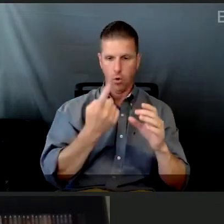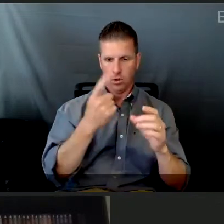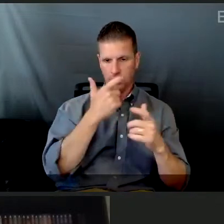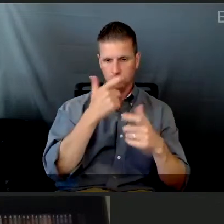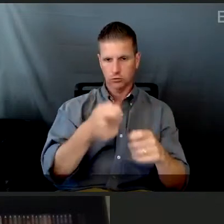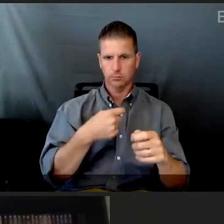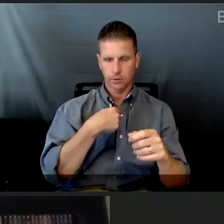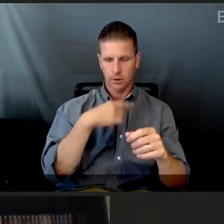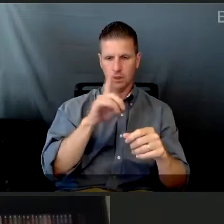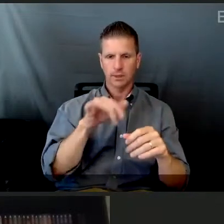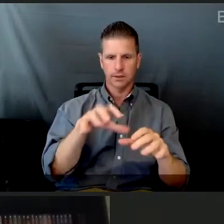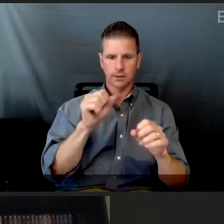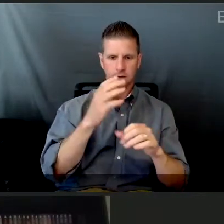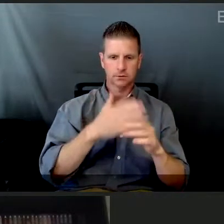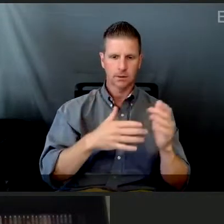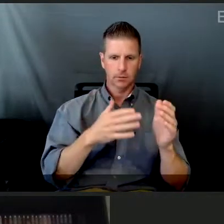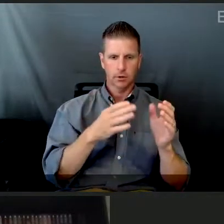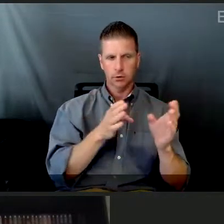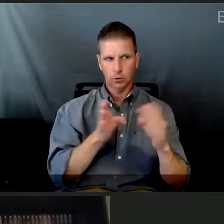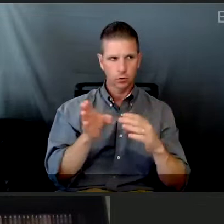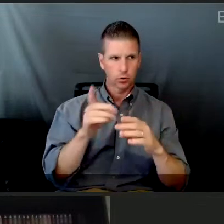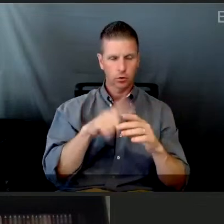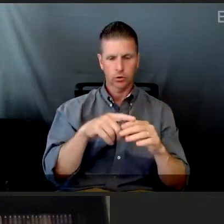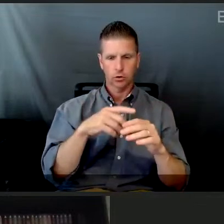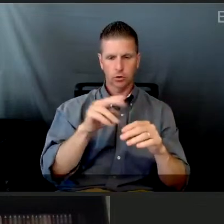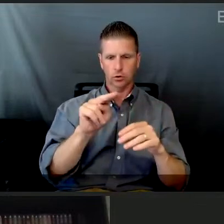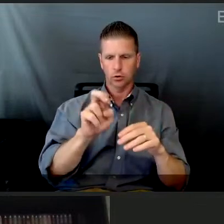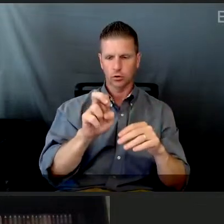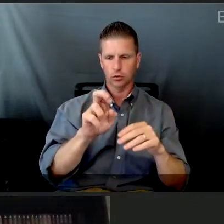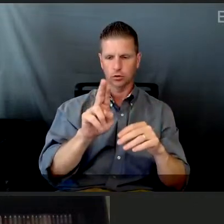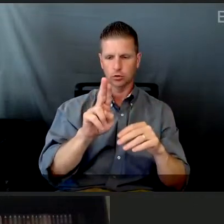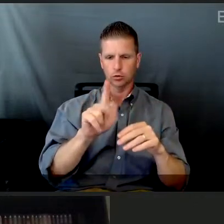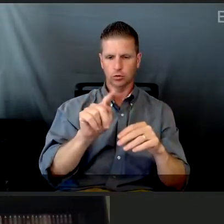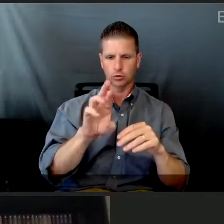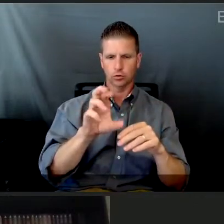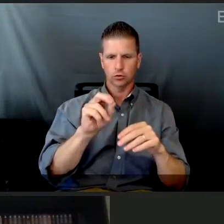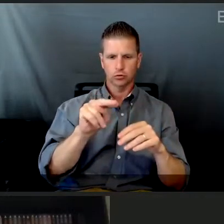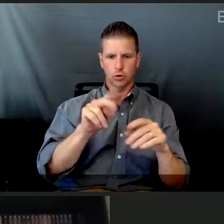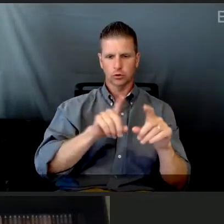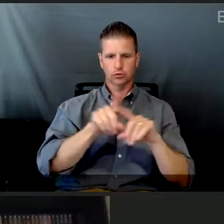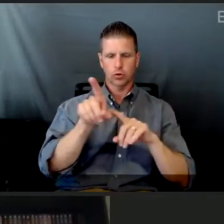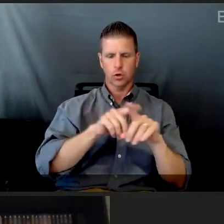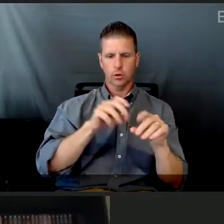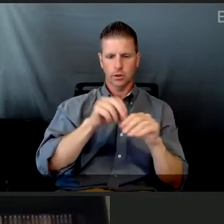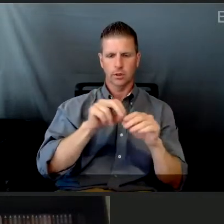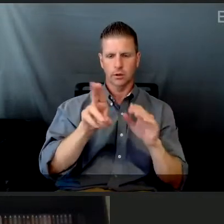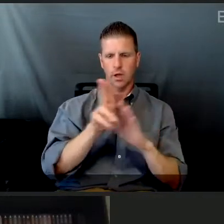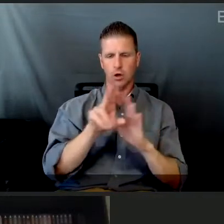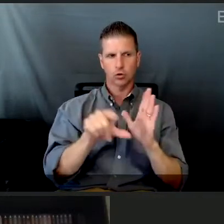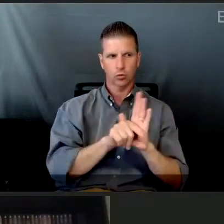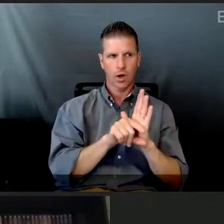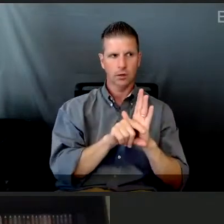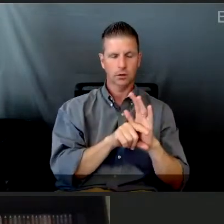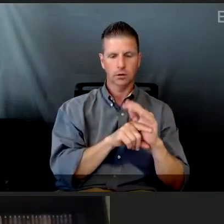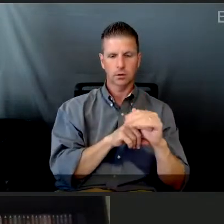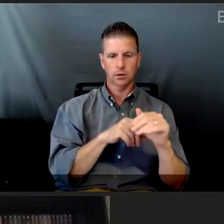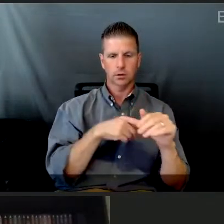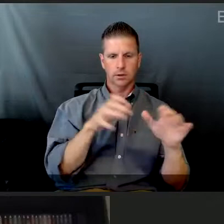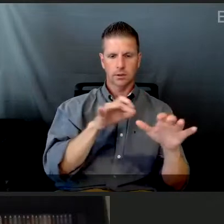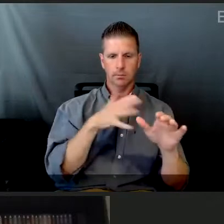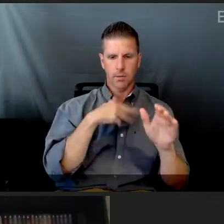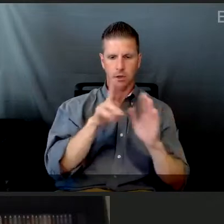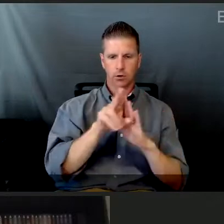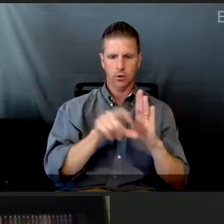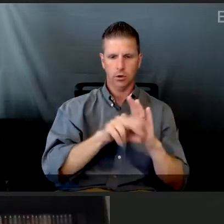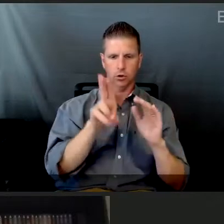So I did take some detours to some neutron stars for a little in undergrad, but I did my undergrad at University